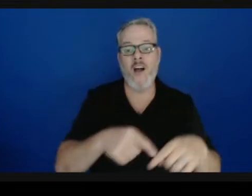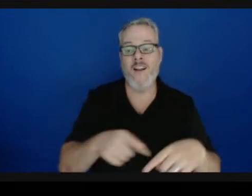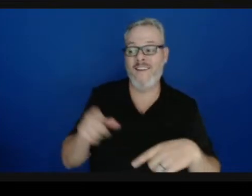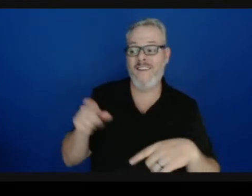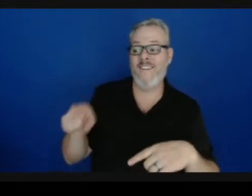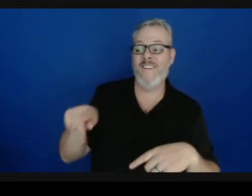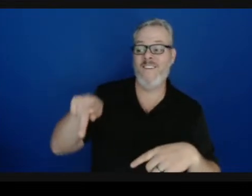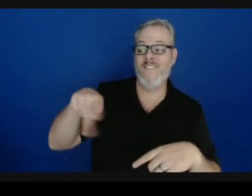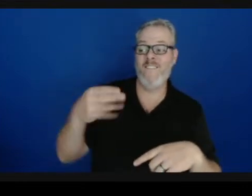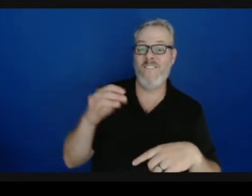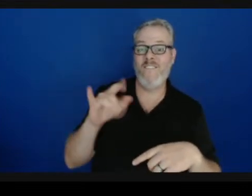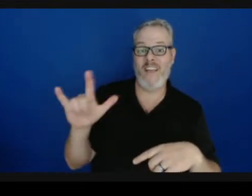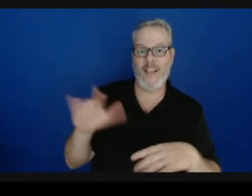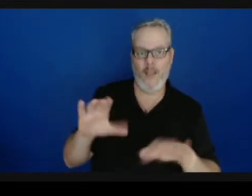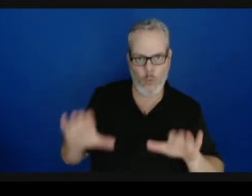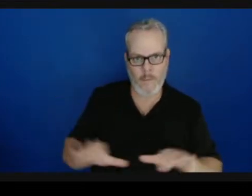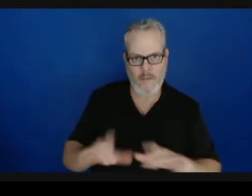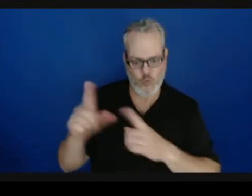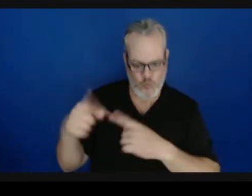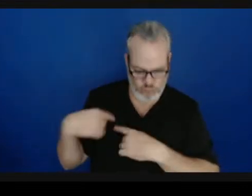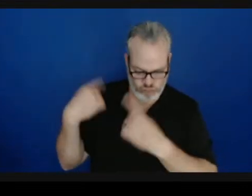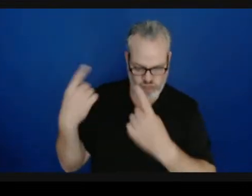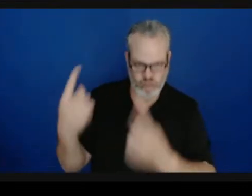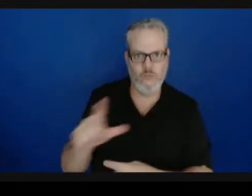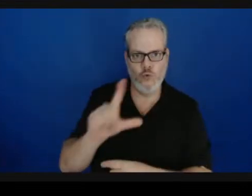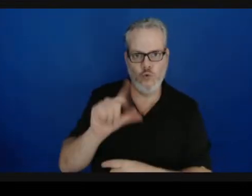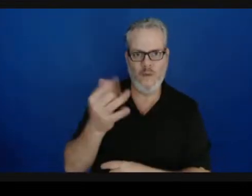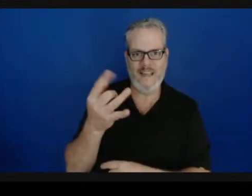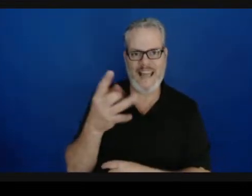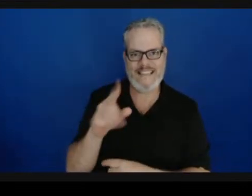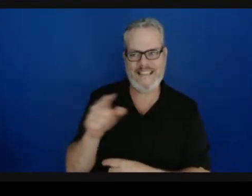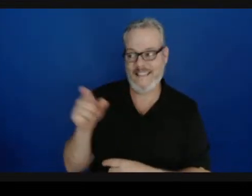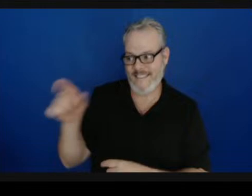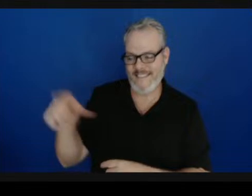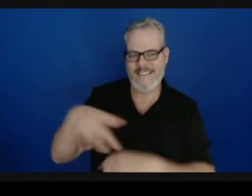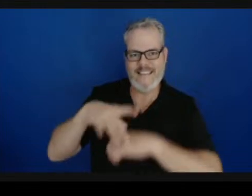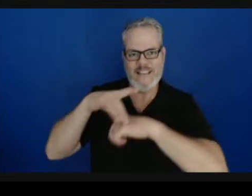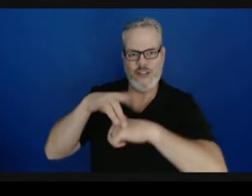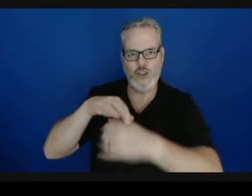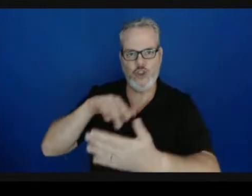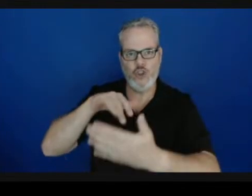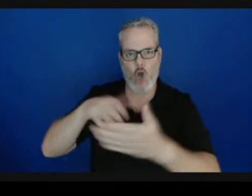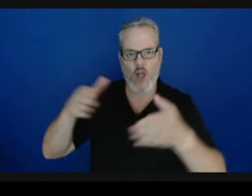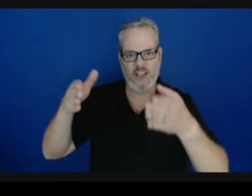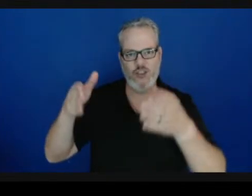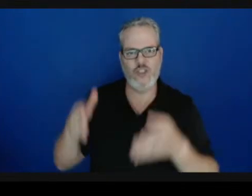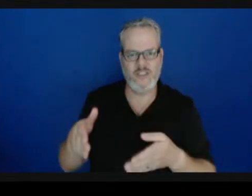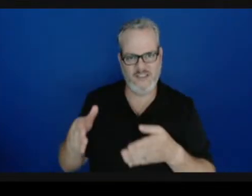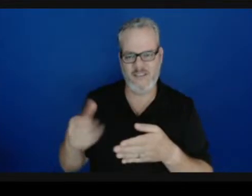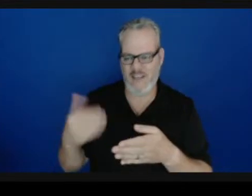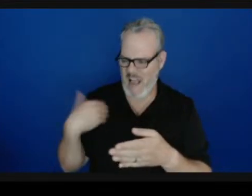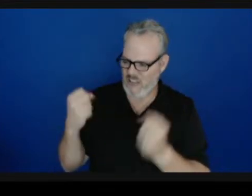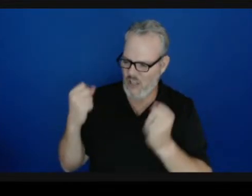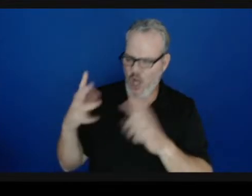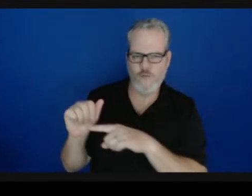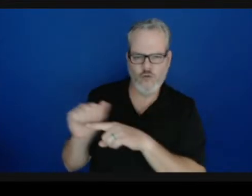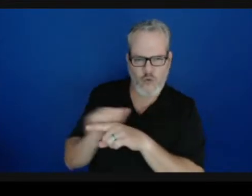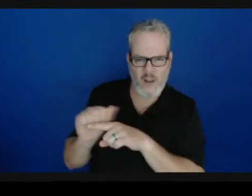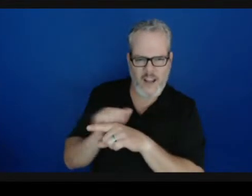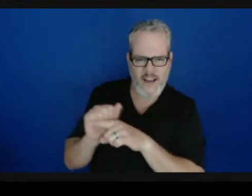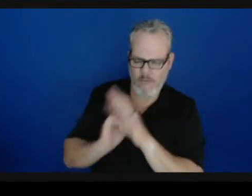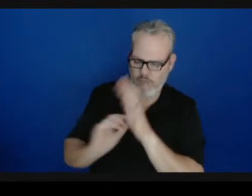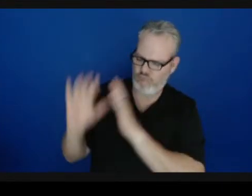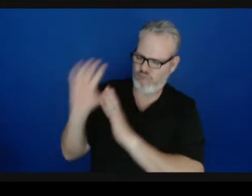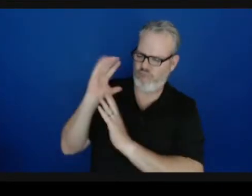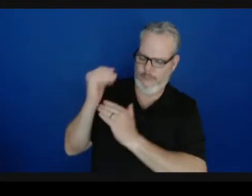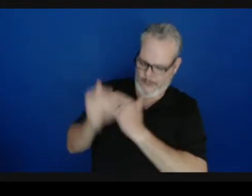been doing this since 2018. Philip's a geologist by training, goes back a long ways, this whole thing. But yeah,